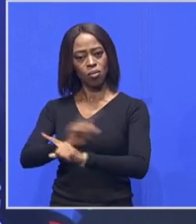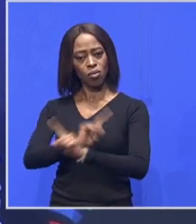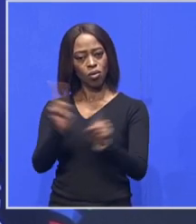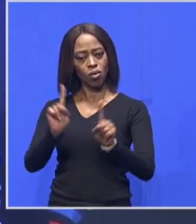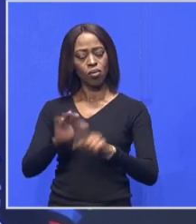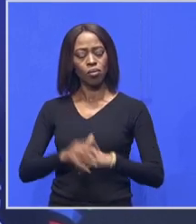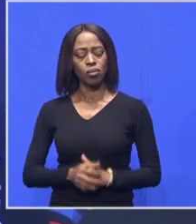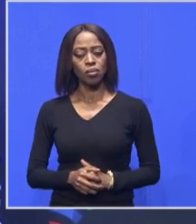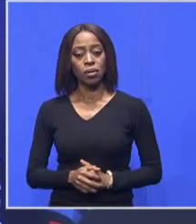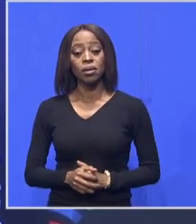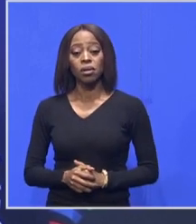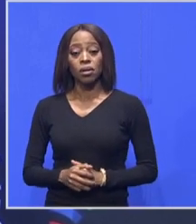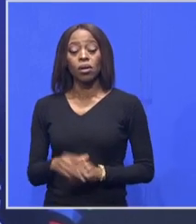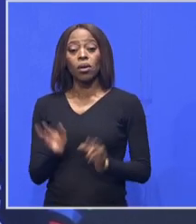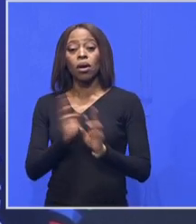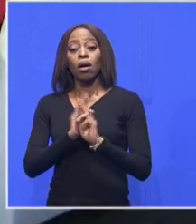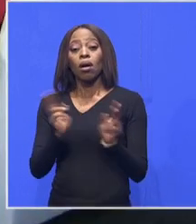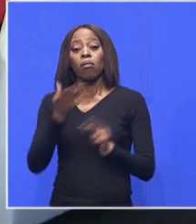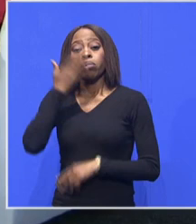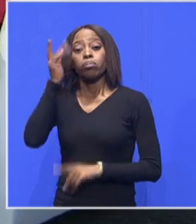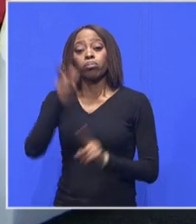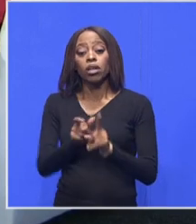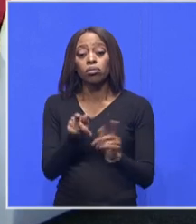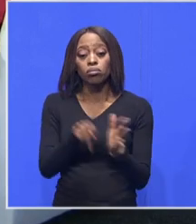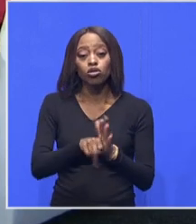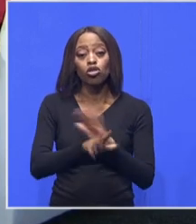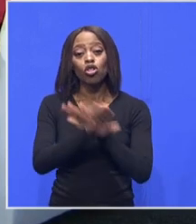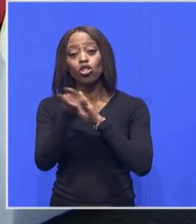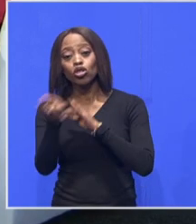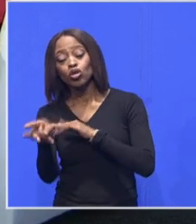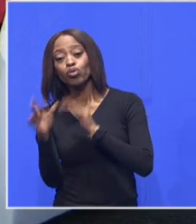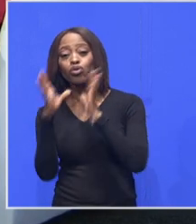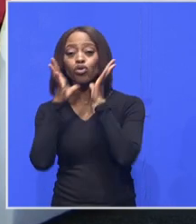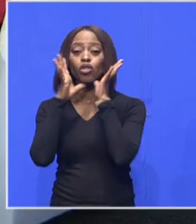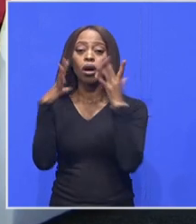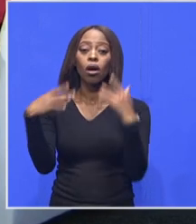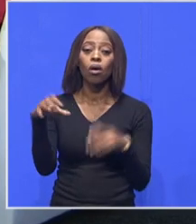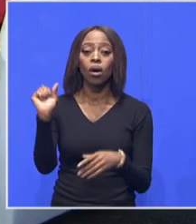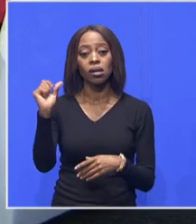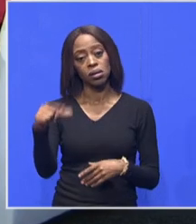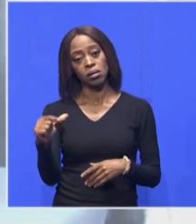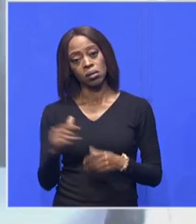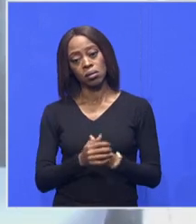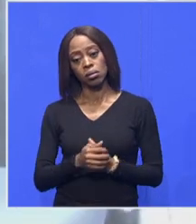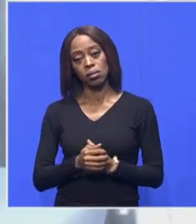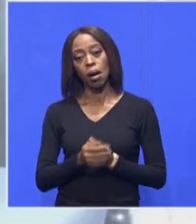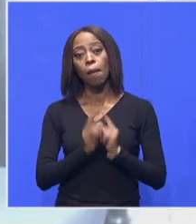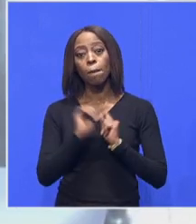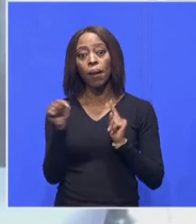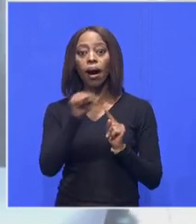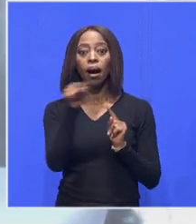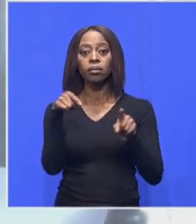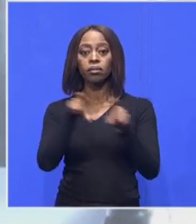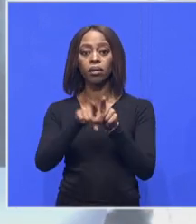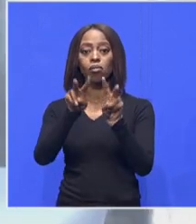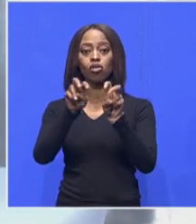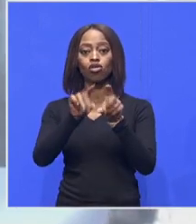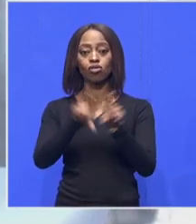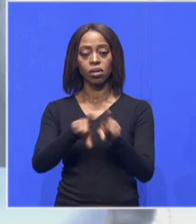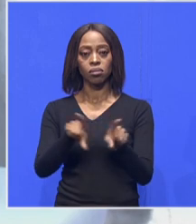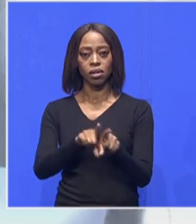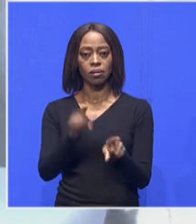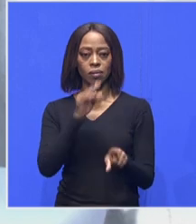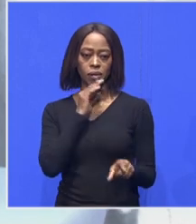Well, hopefully nobody will get killed, not you, your CIC or your SG. on that very, very issue,